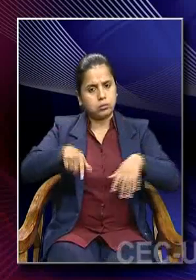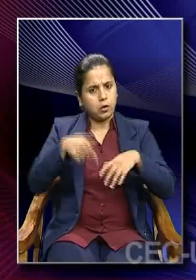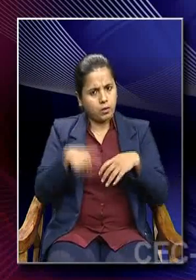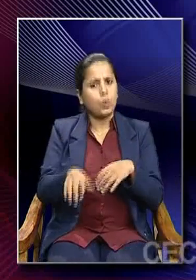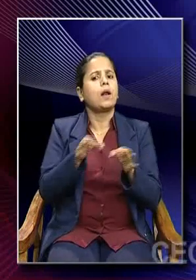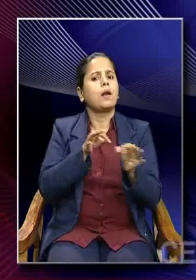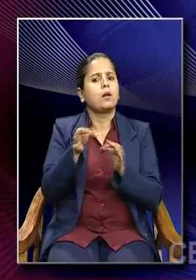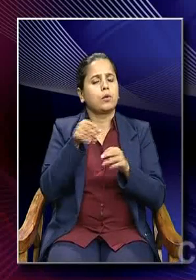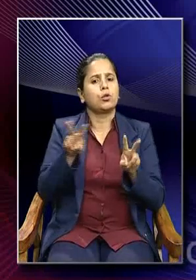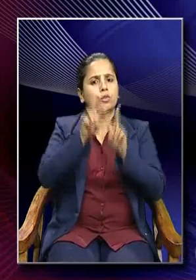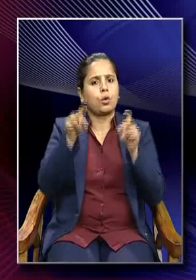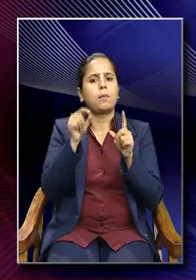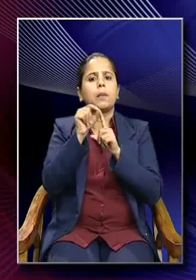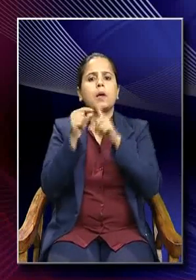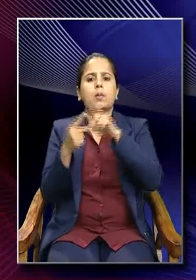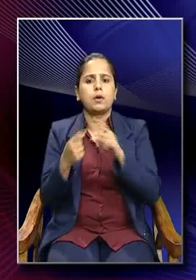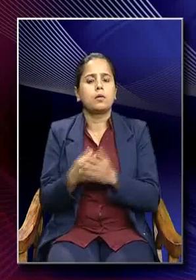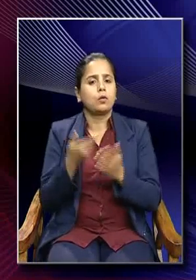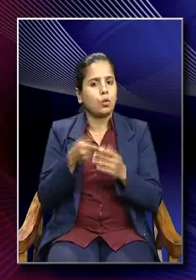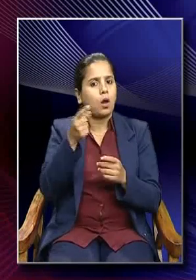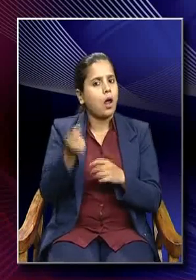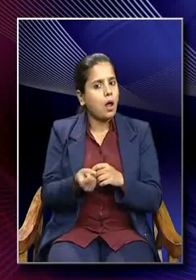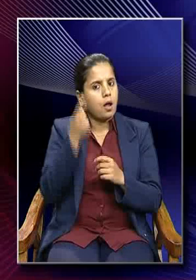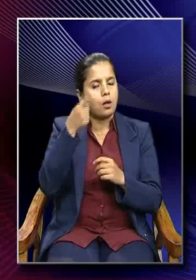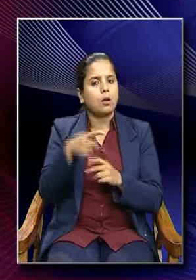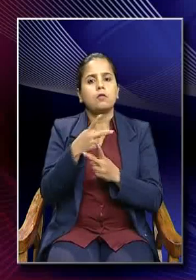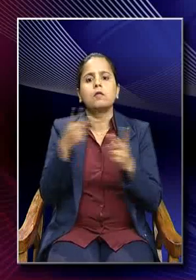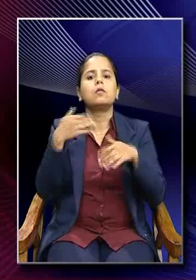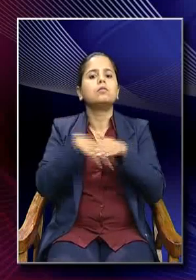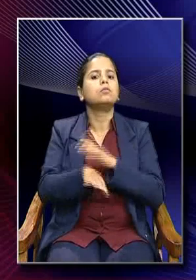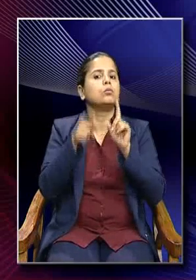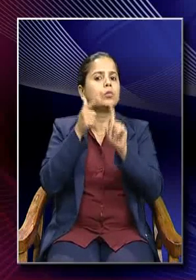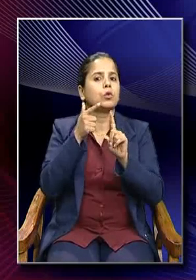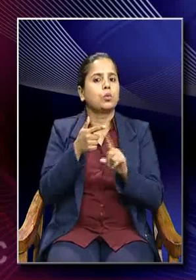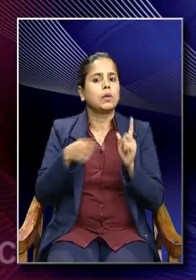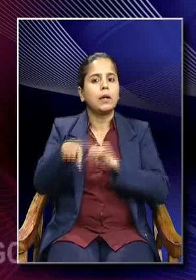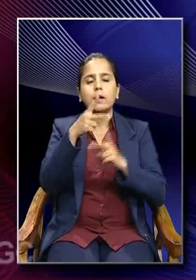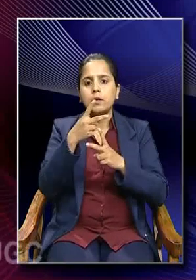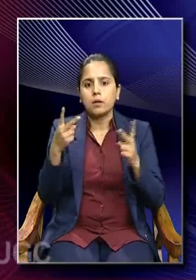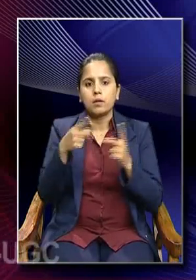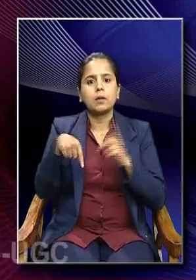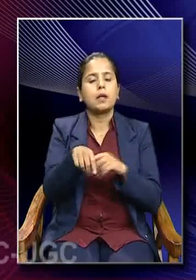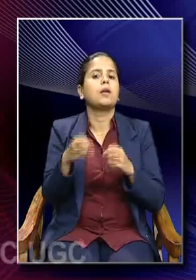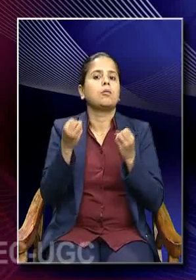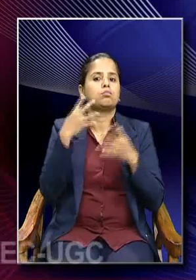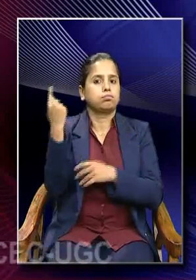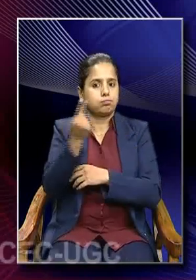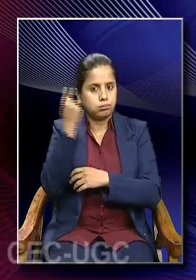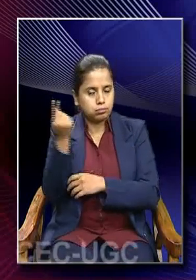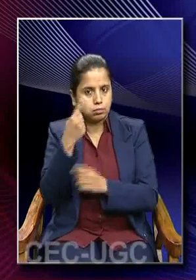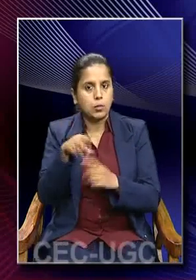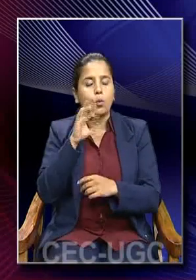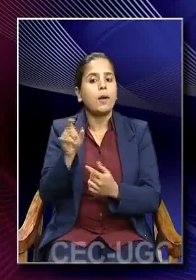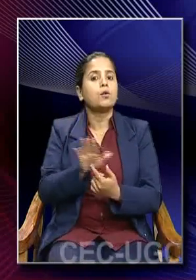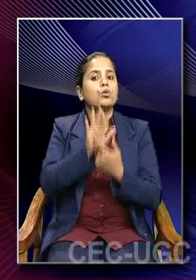you will be able to comprehend the characteristics of decentralized system of electricity, present the